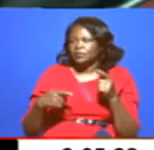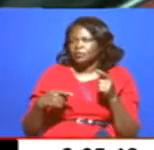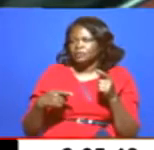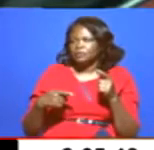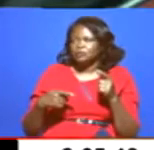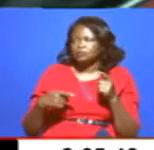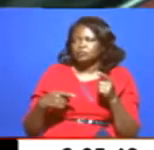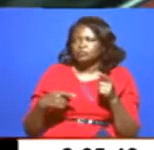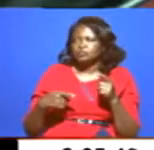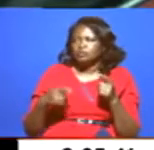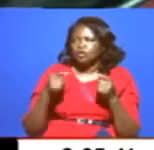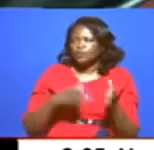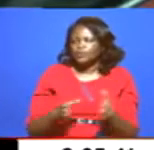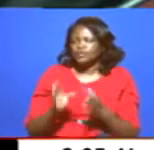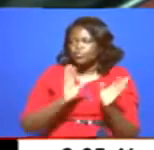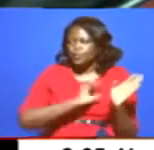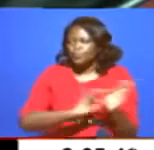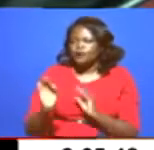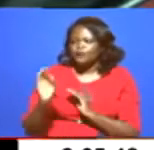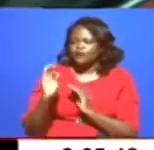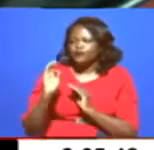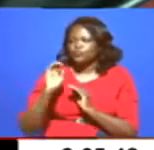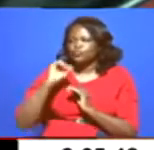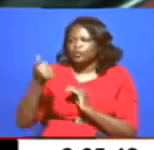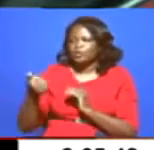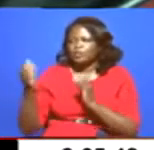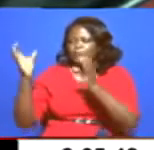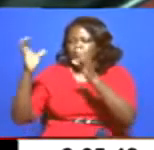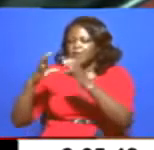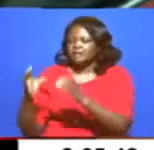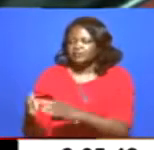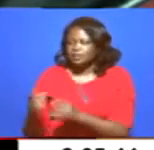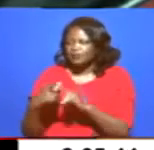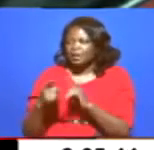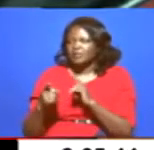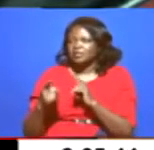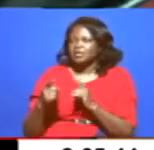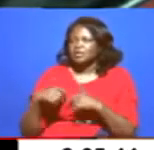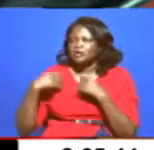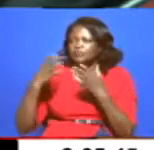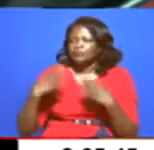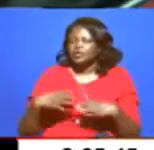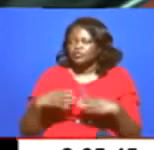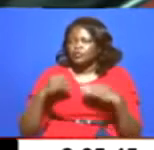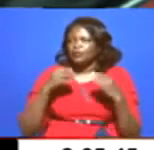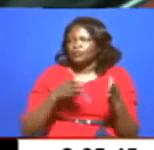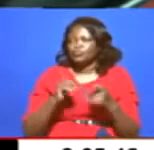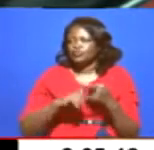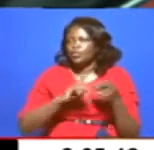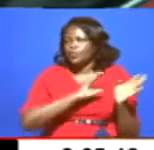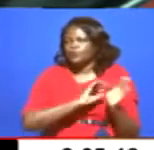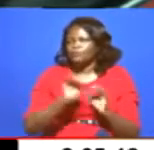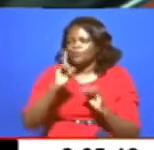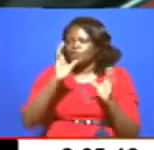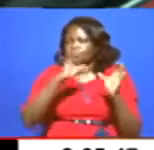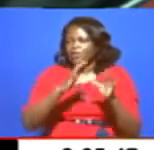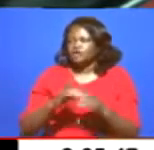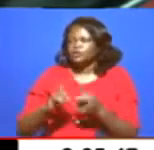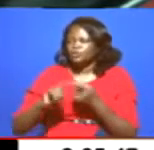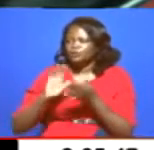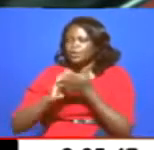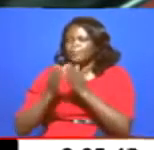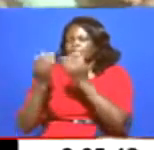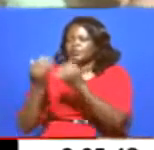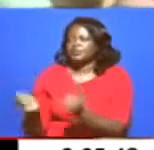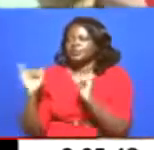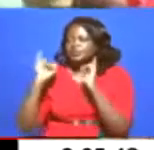the opportunity to move from one party to another, but affords a person an opportunity to move from one party to be an